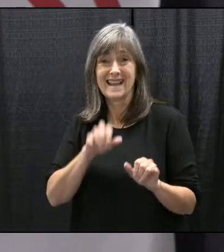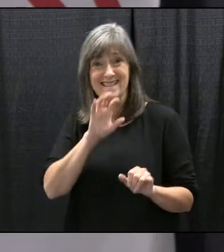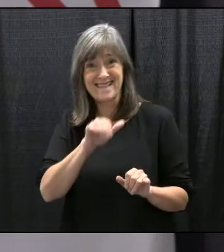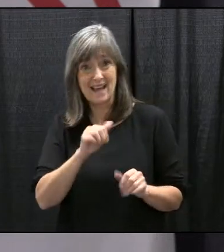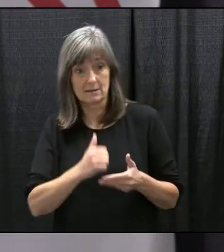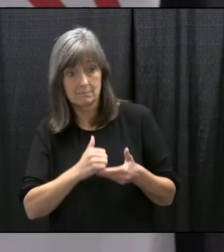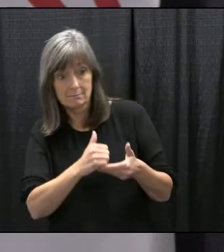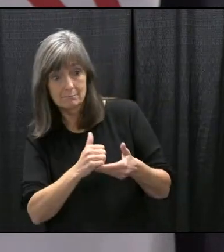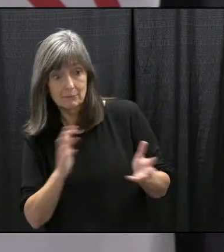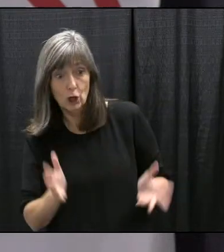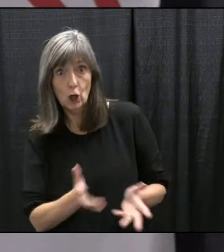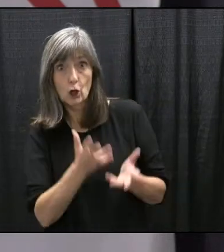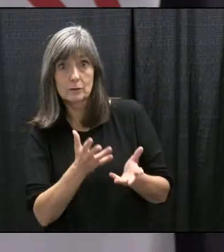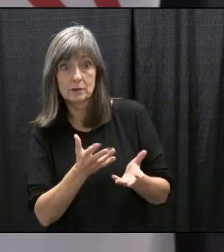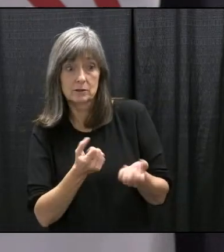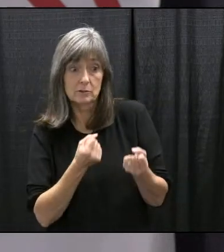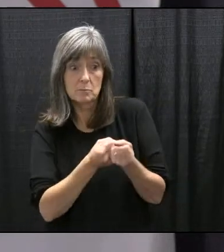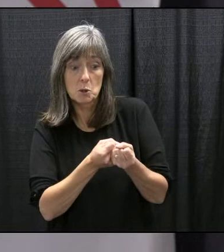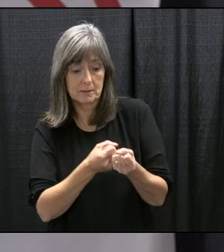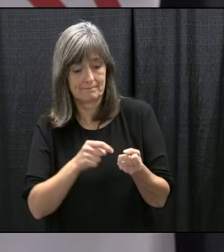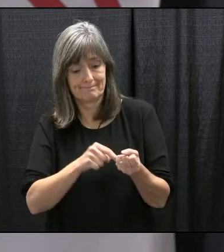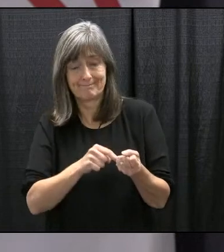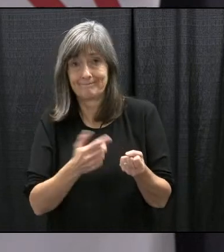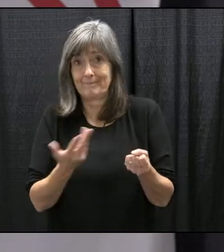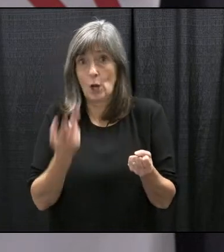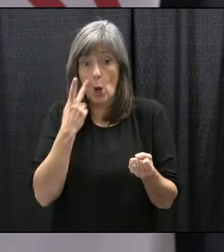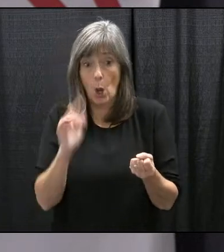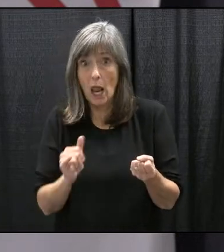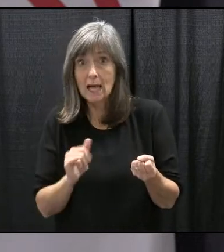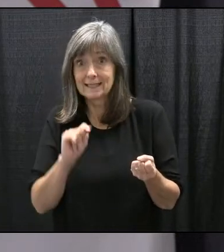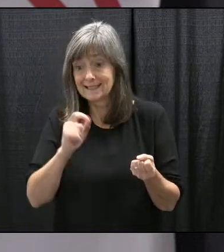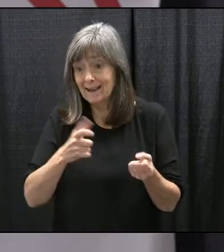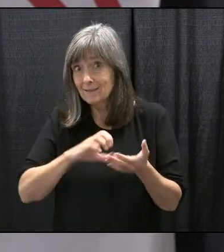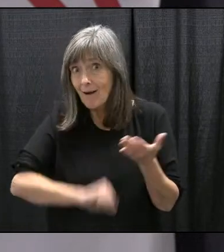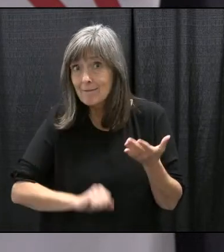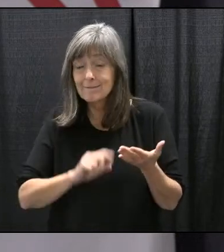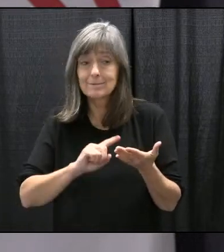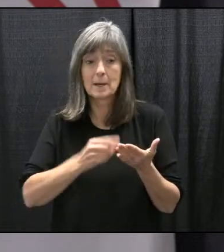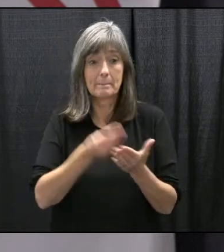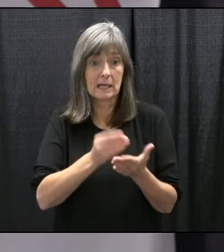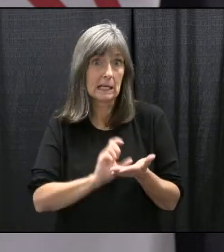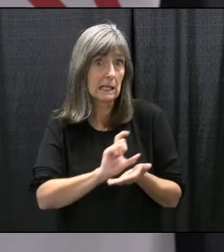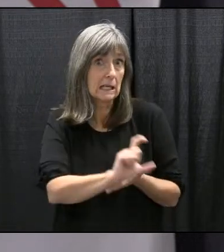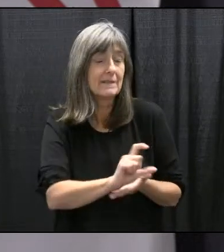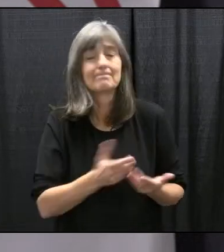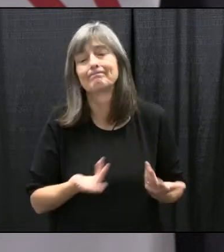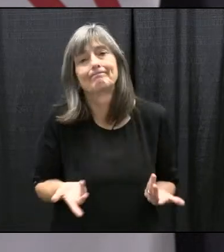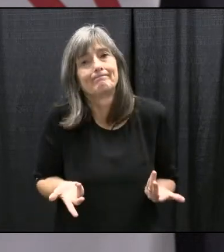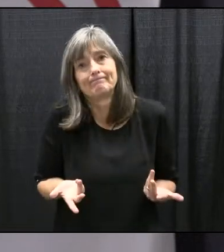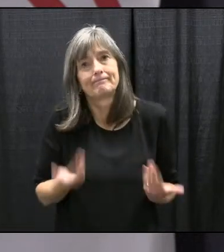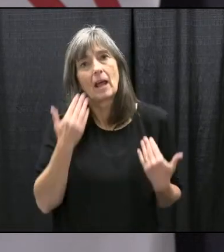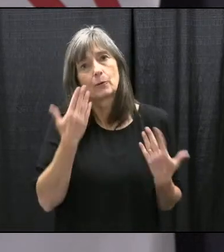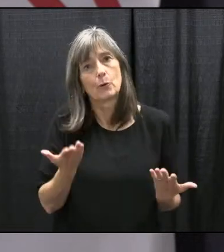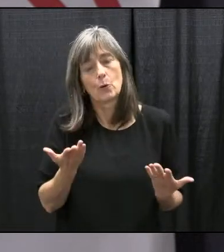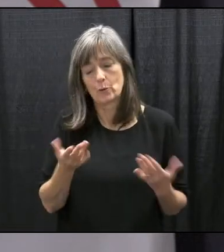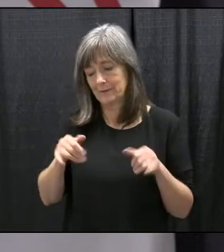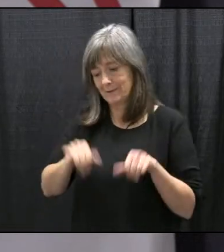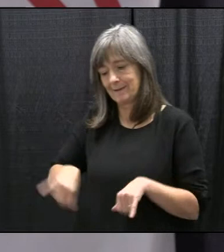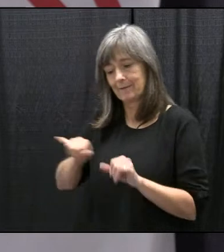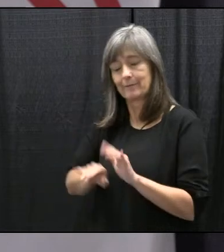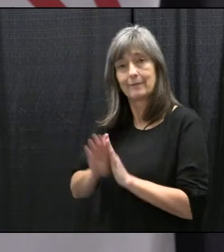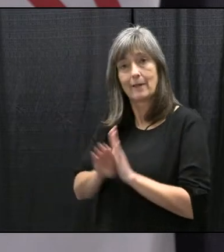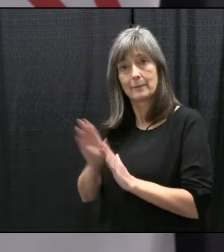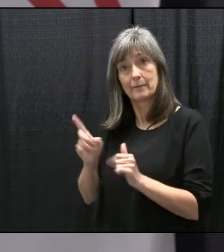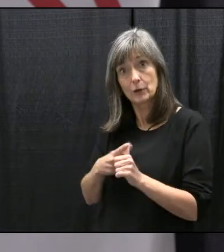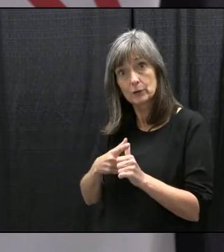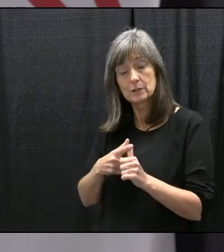whether it will be financial, tax, or other, that will be determined as we develop that standard. So we would work with the